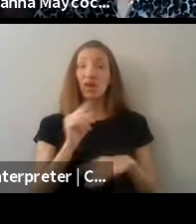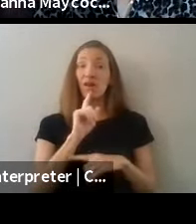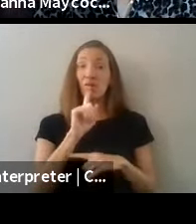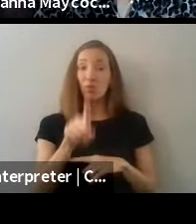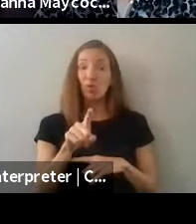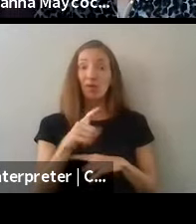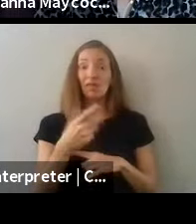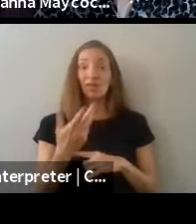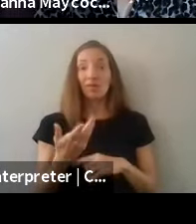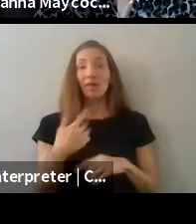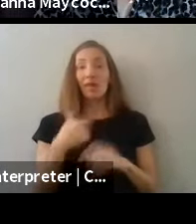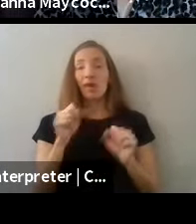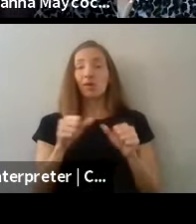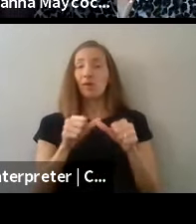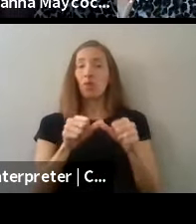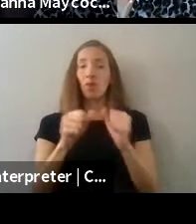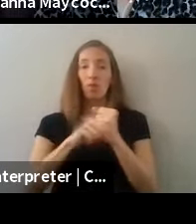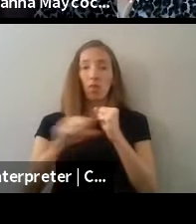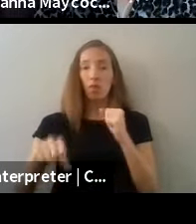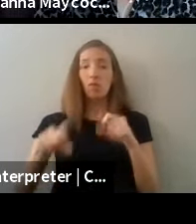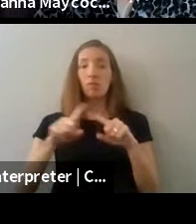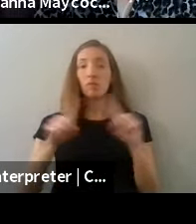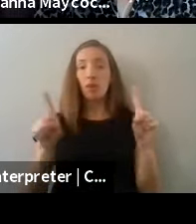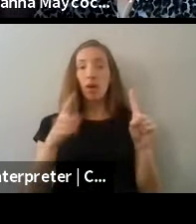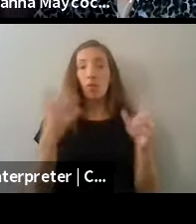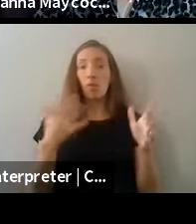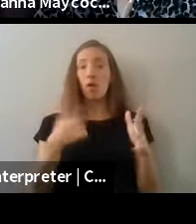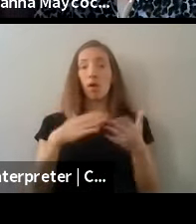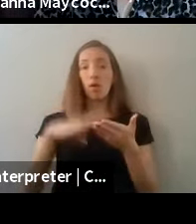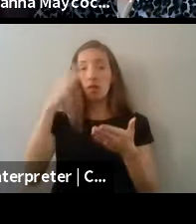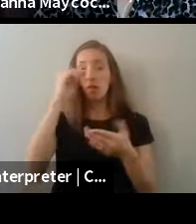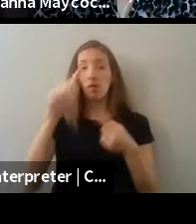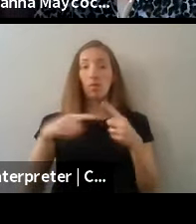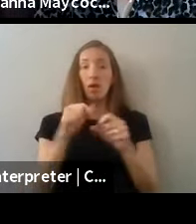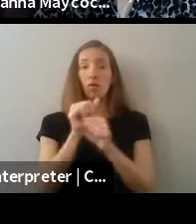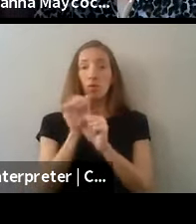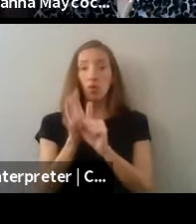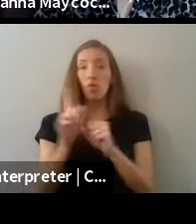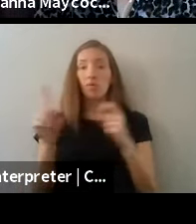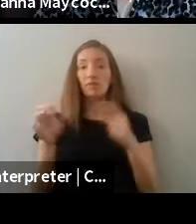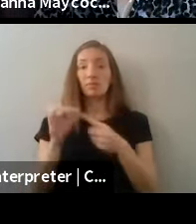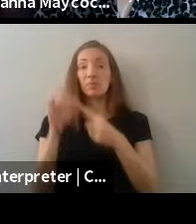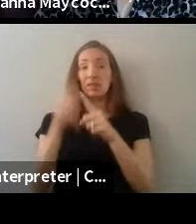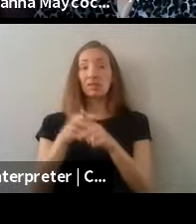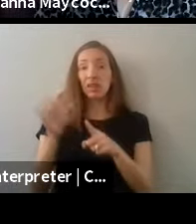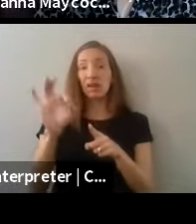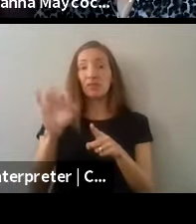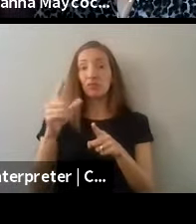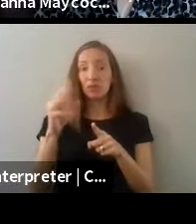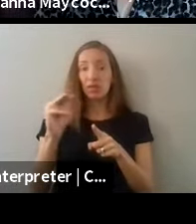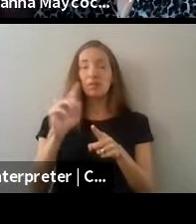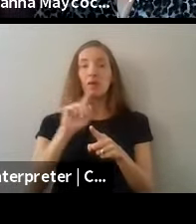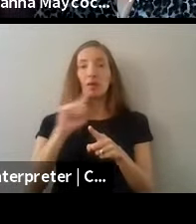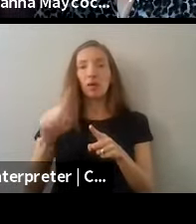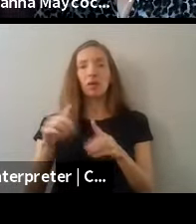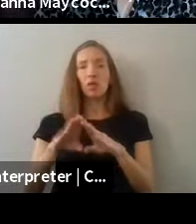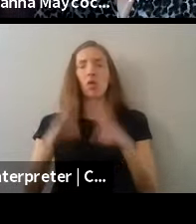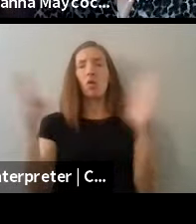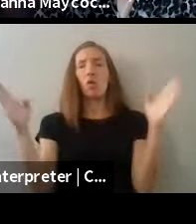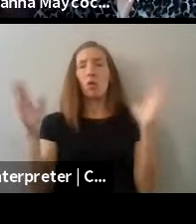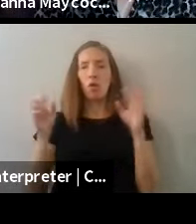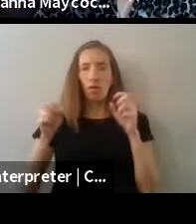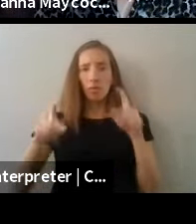FGM, is that it opened up an opportunity for